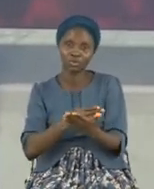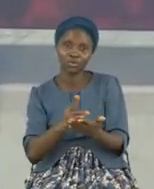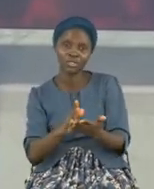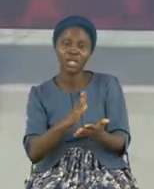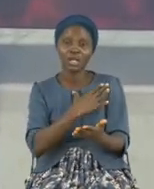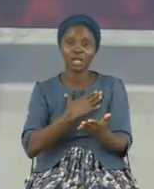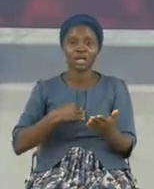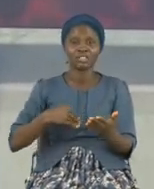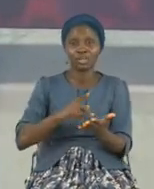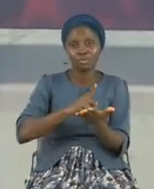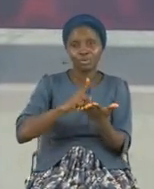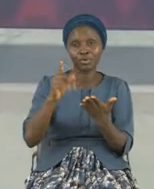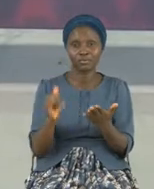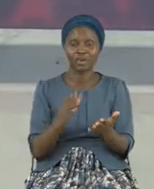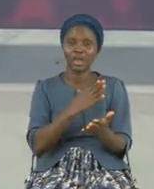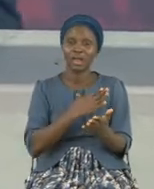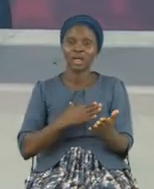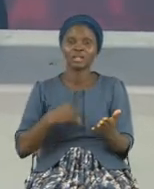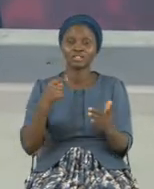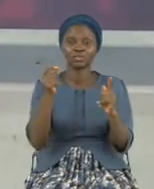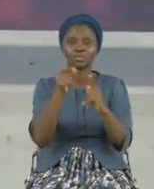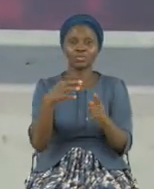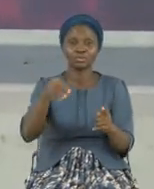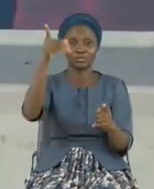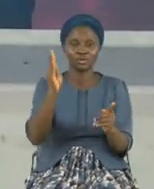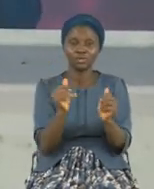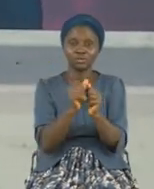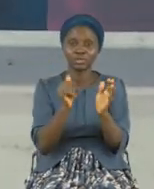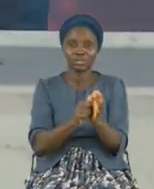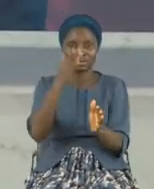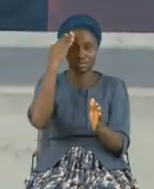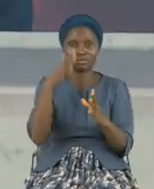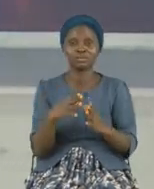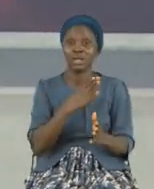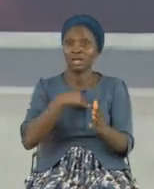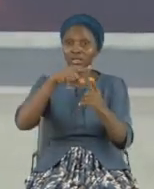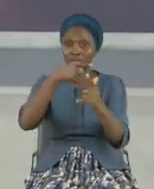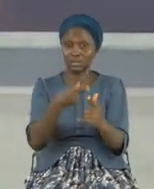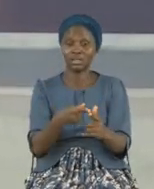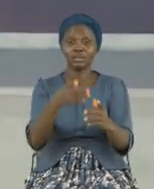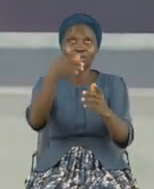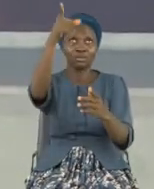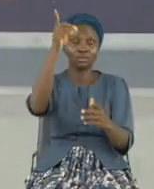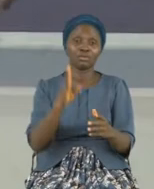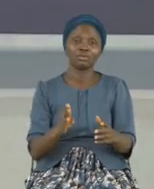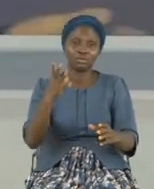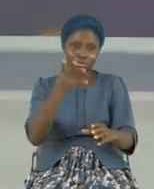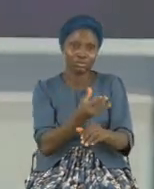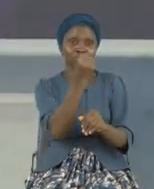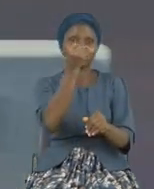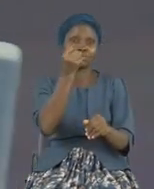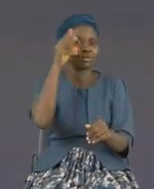in that knowledge. And then God took him. Then after